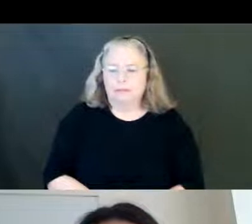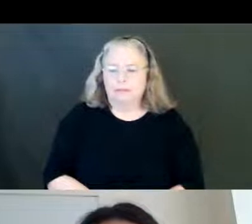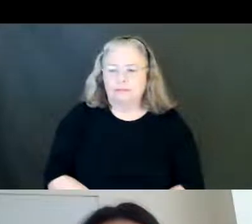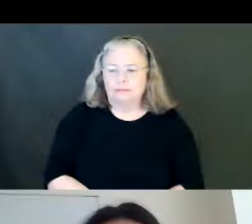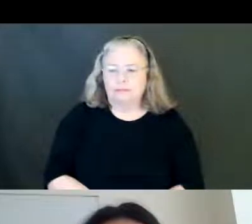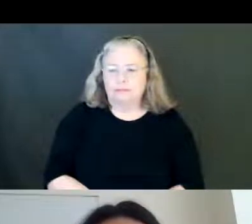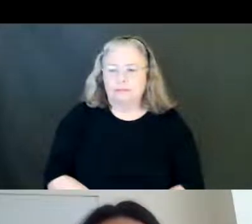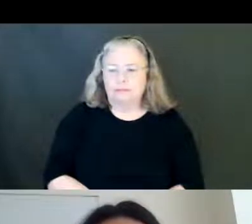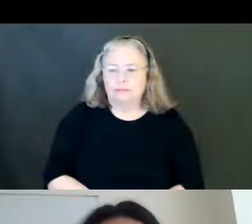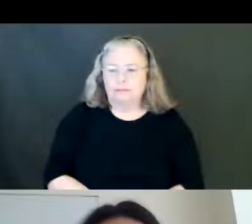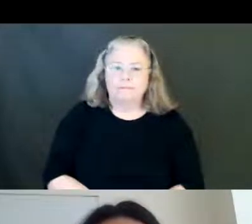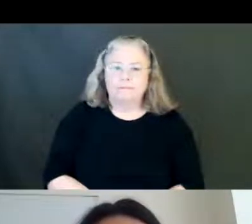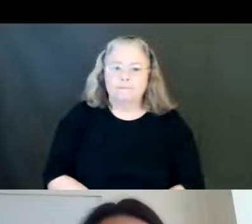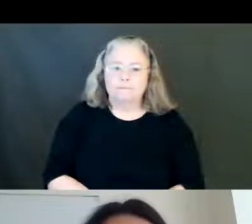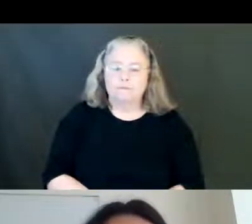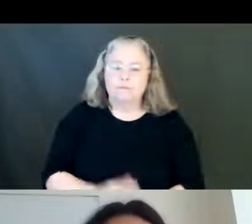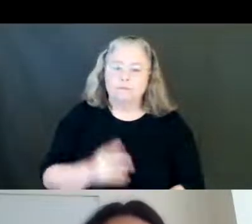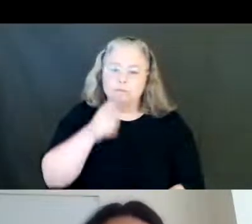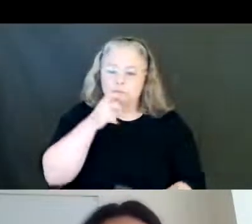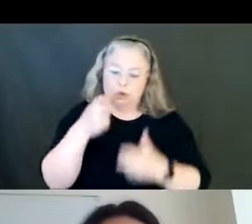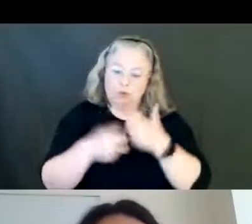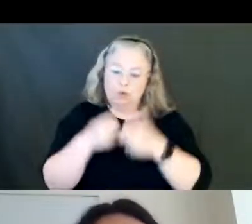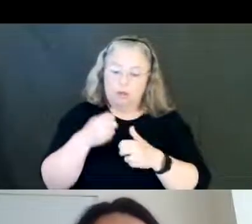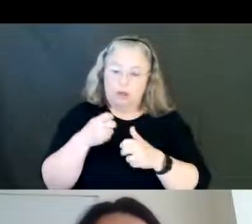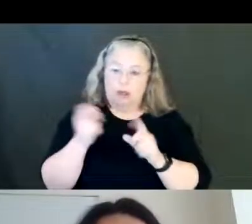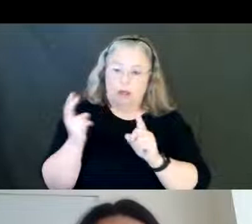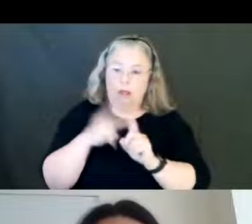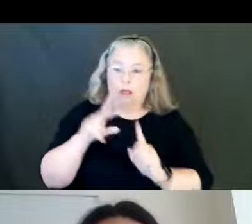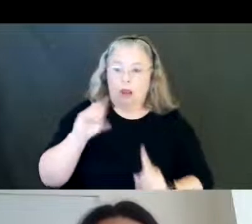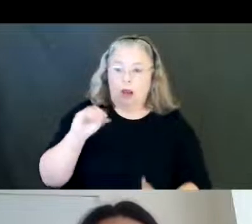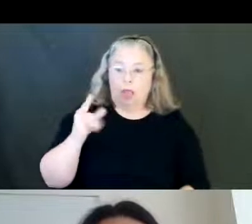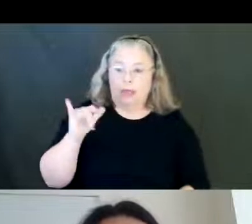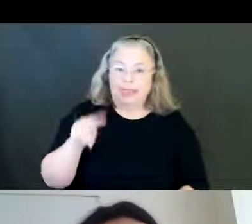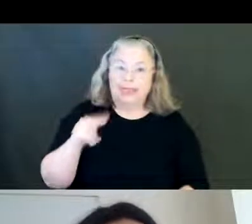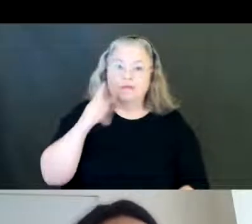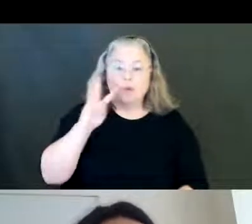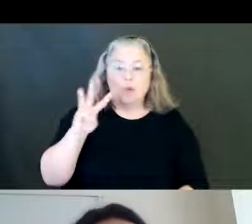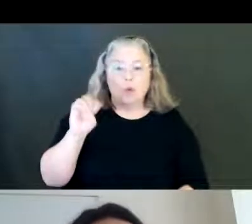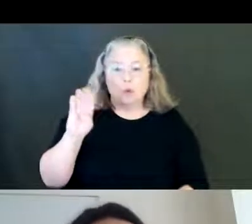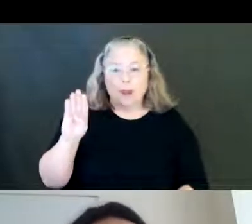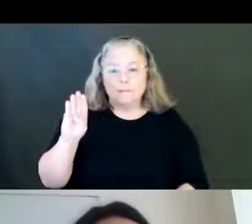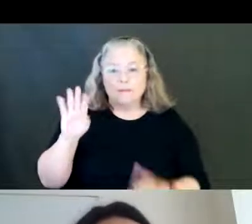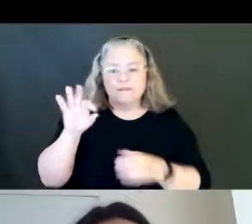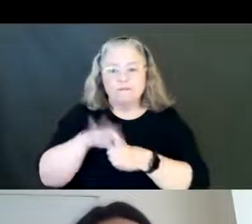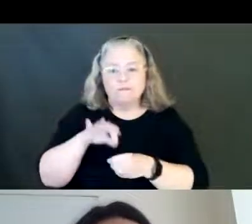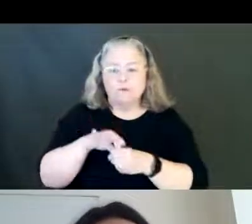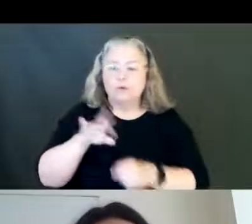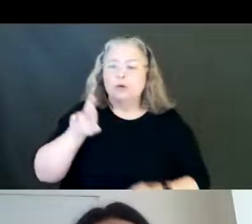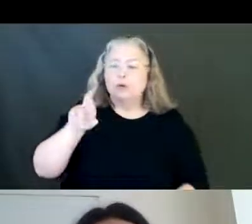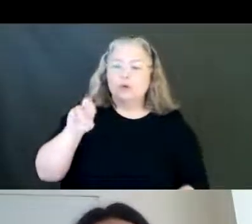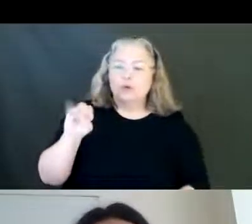So folks, for those having trouble logging in for the web voting, I hope that if you can just refresh your